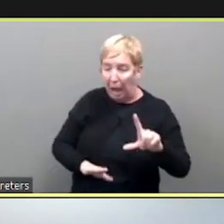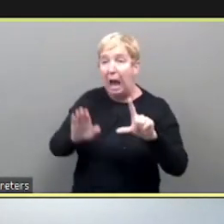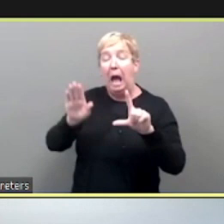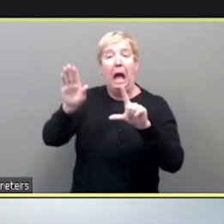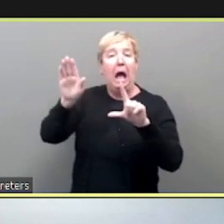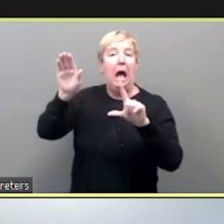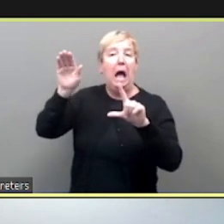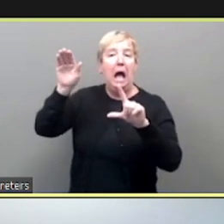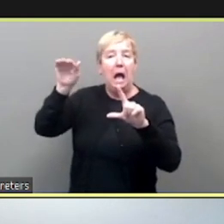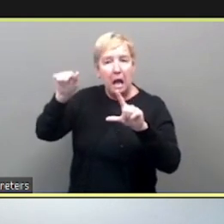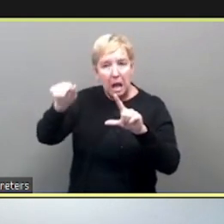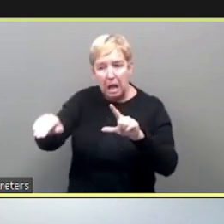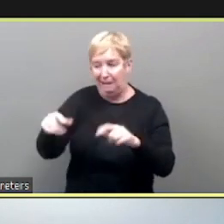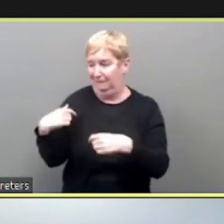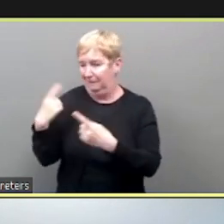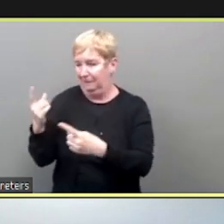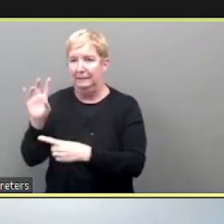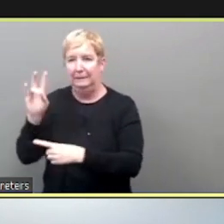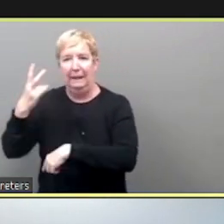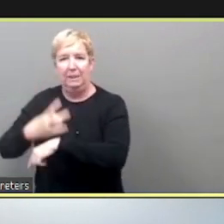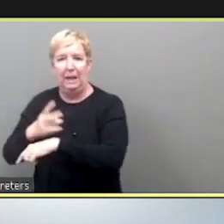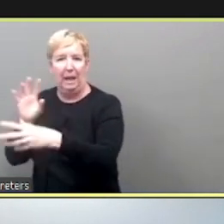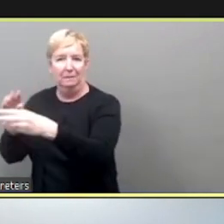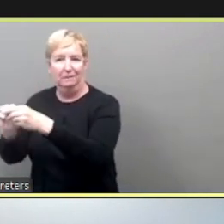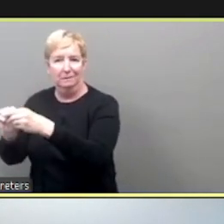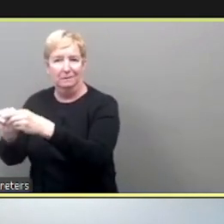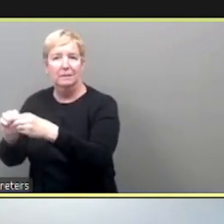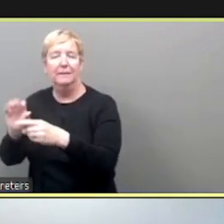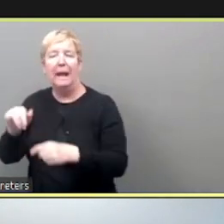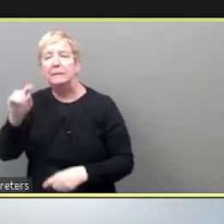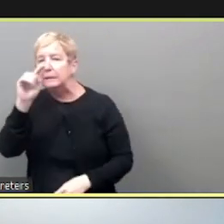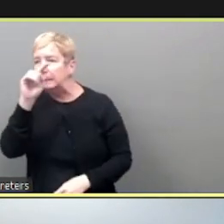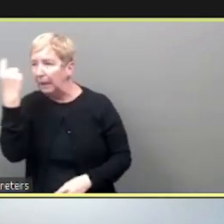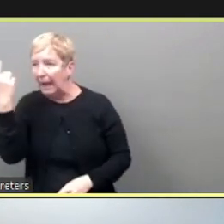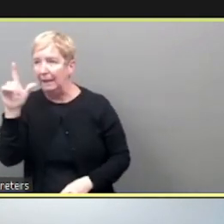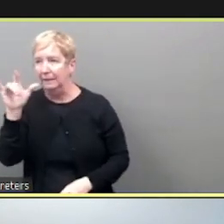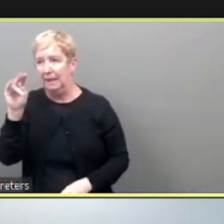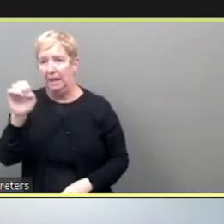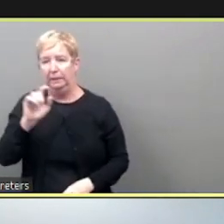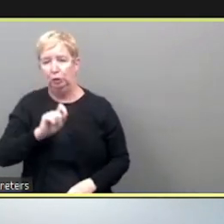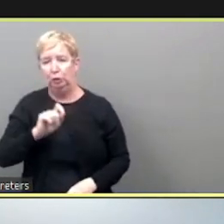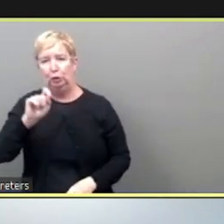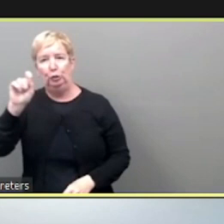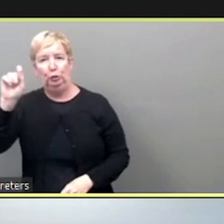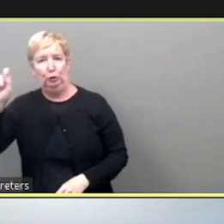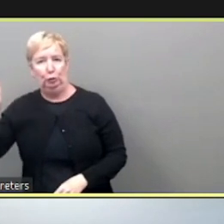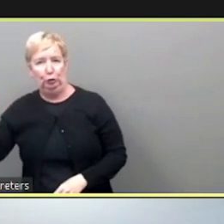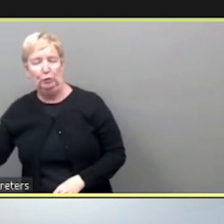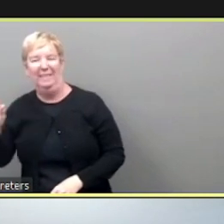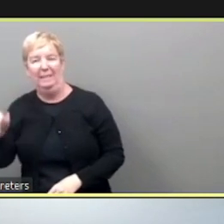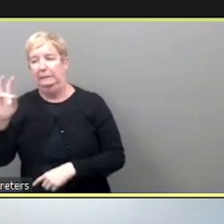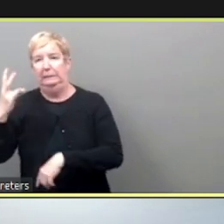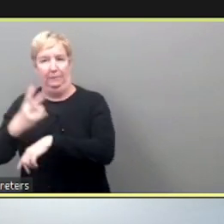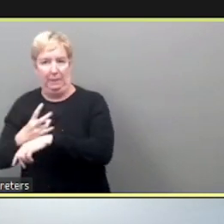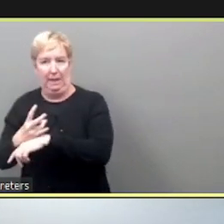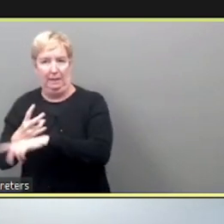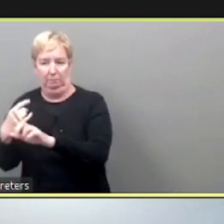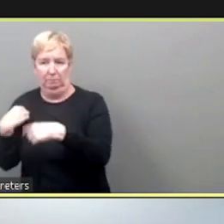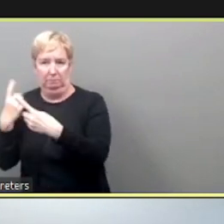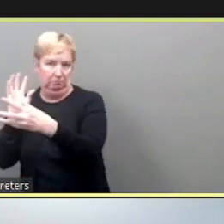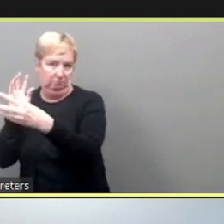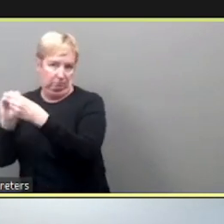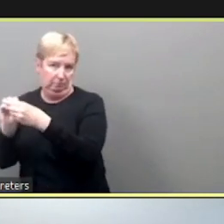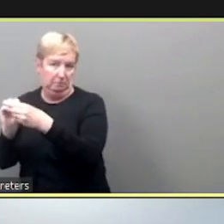The 7-day moving average, though that's not labeled, that is the black dotted line. That's the 7-day moving average of cases. And you